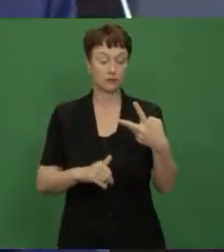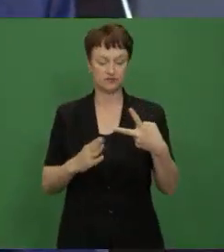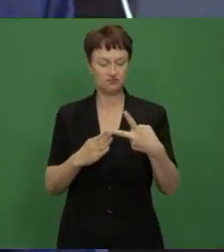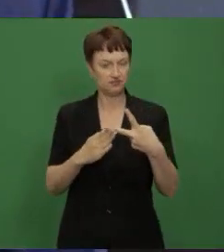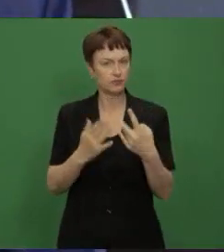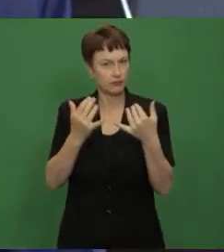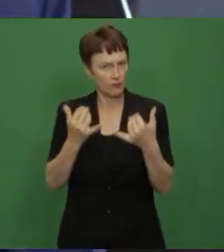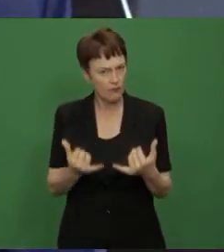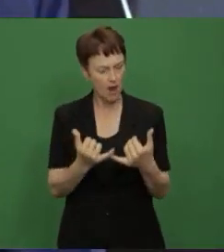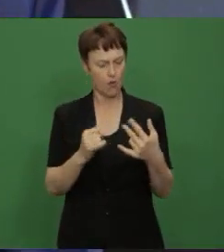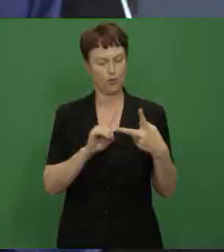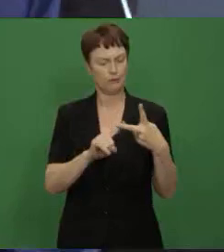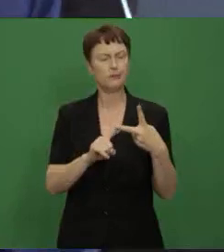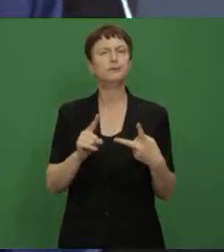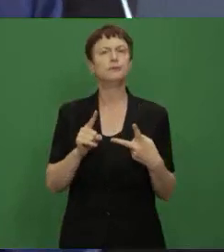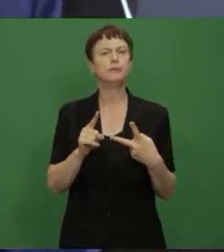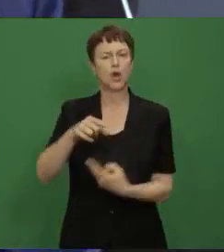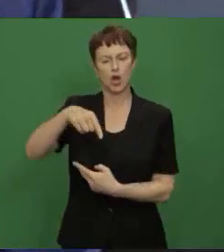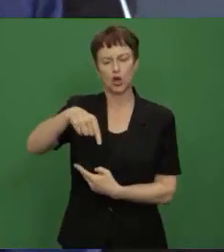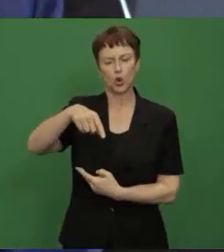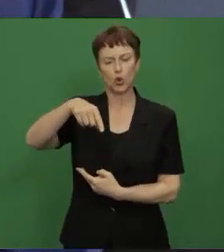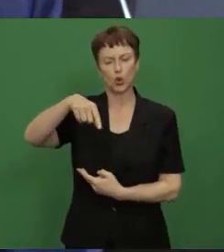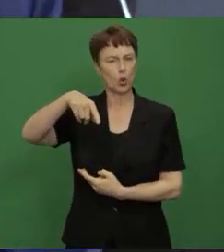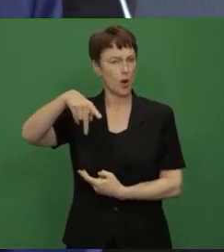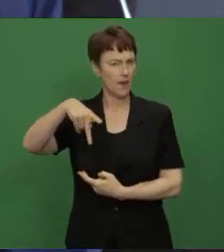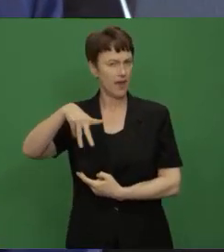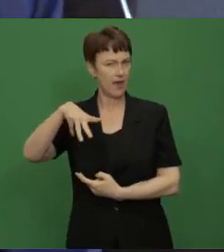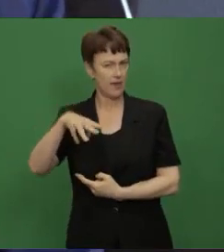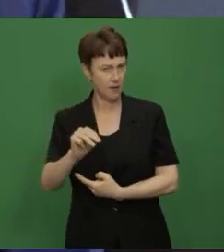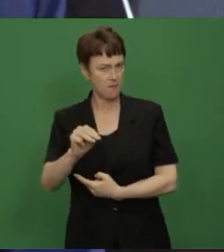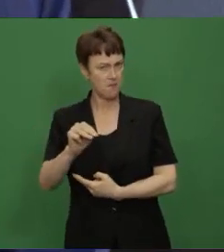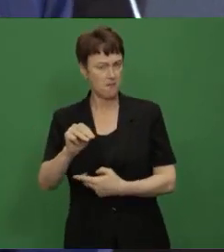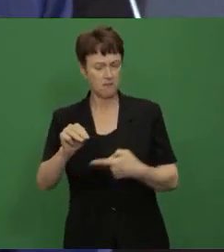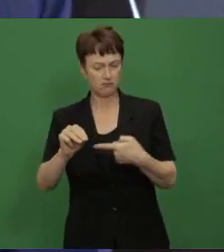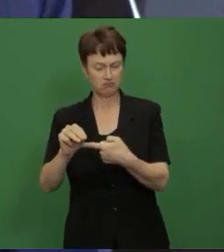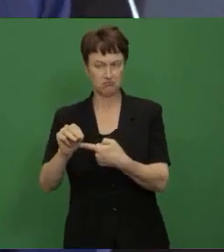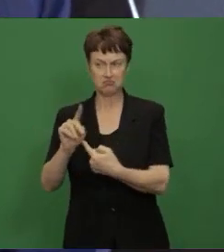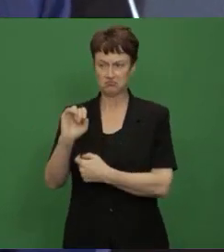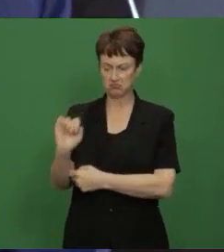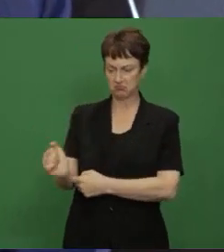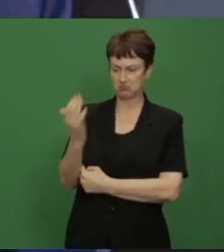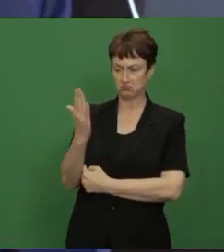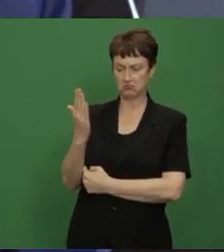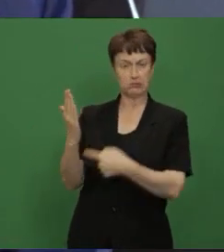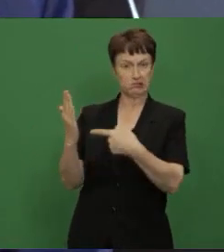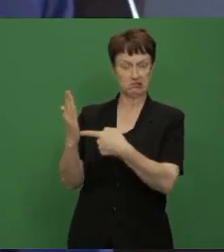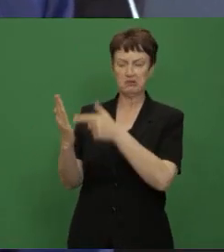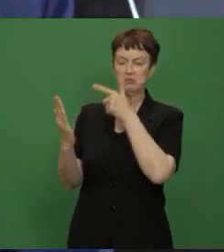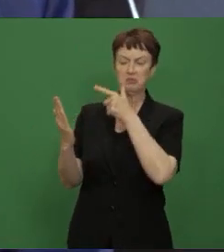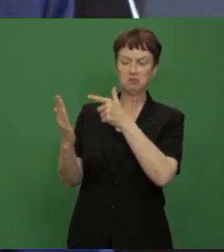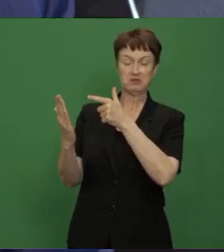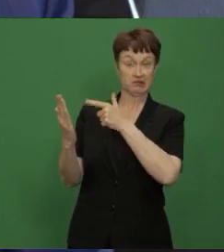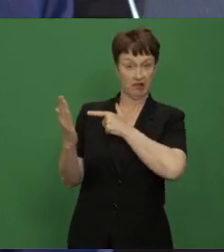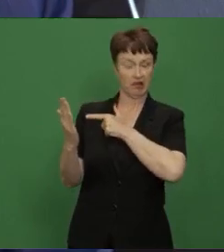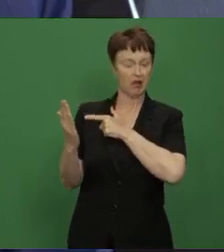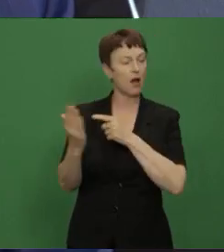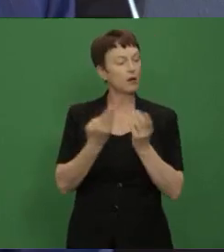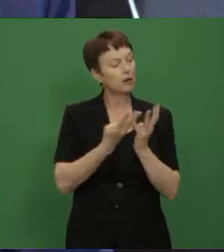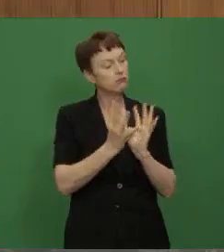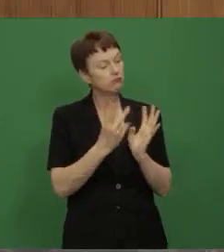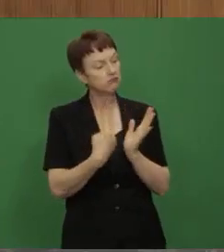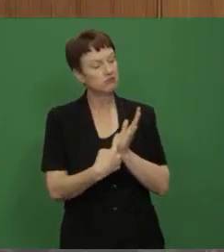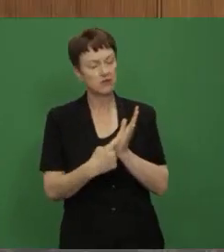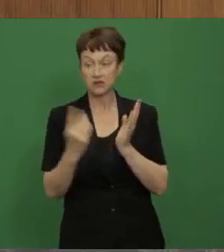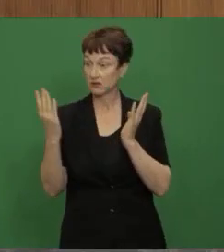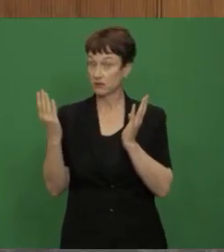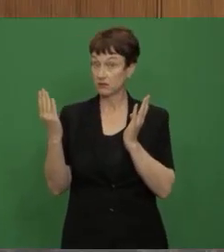did QPM tell you about this versus what the MPC's views on the issue? And that might be different. Were